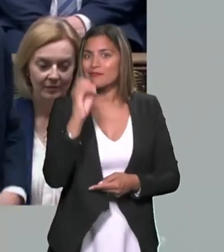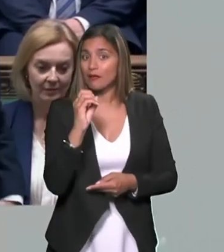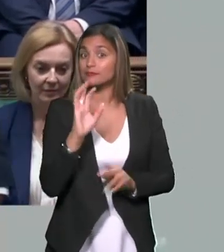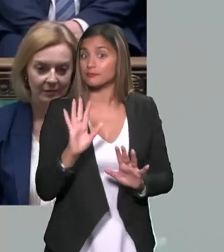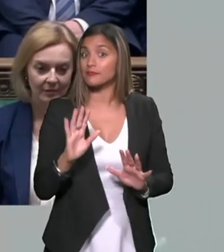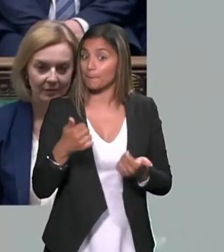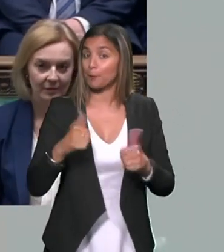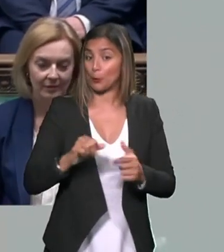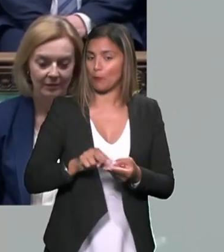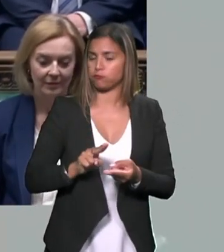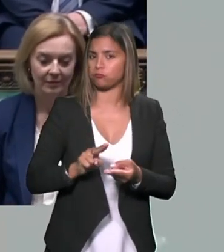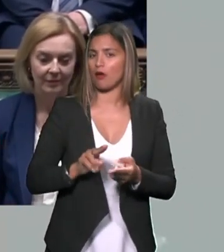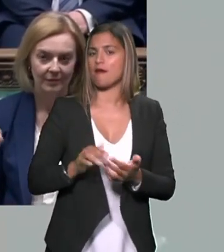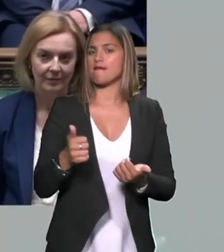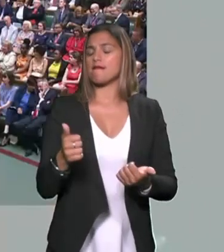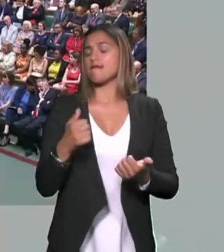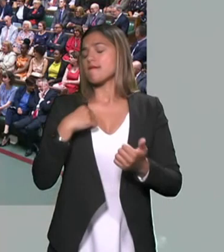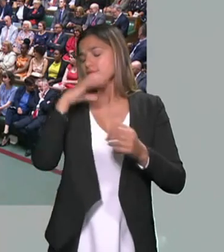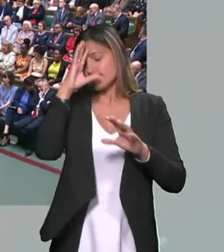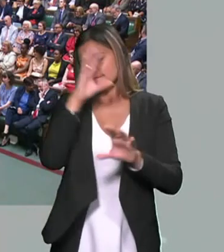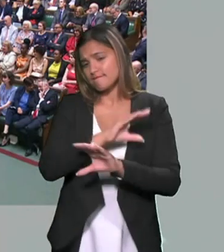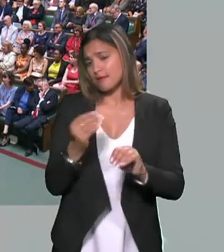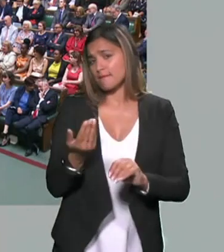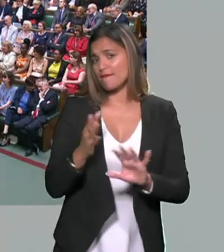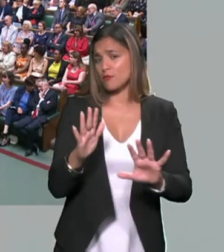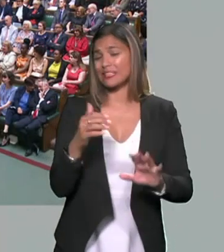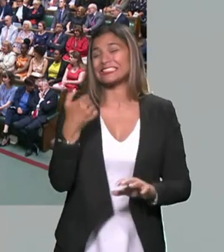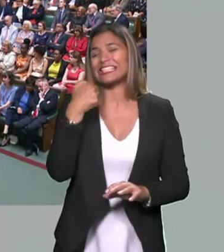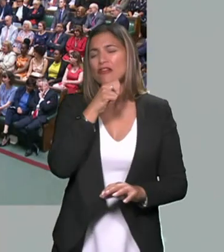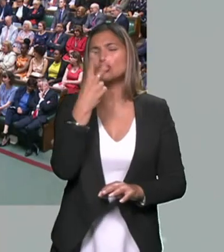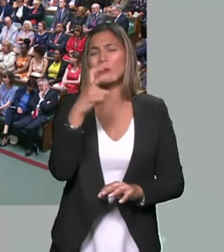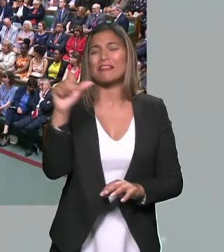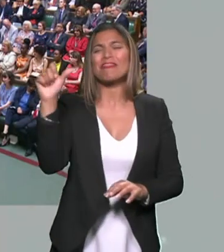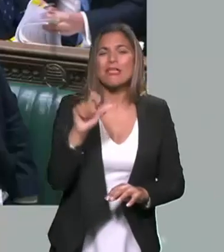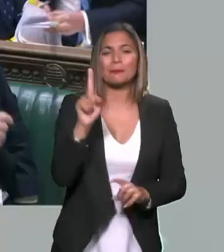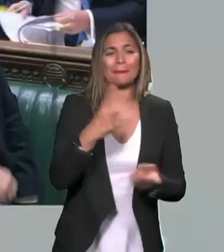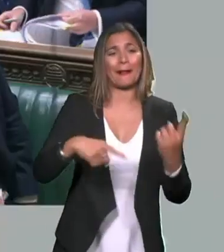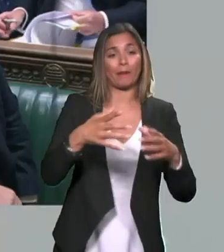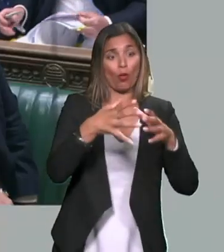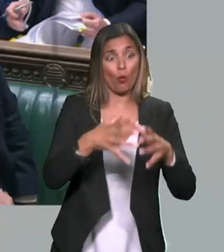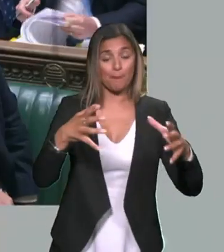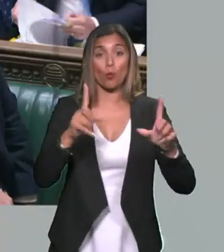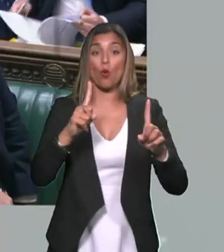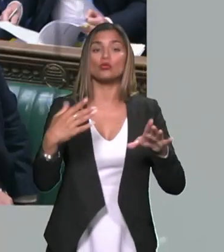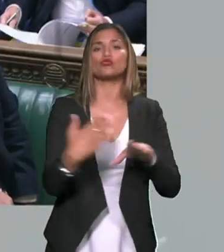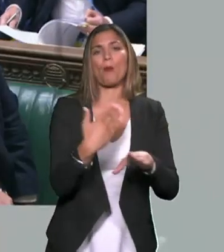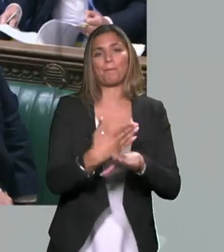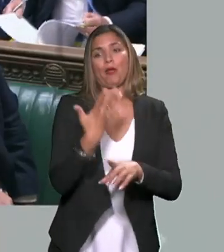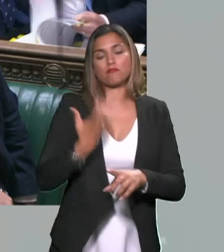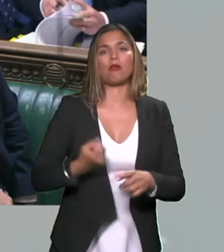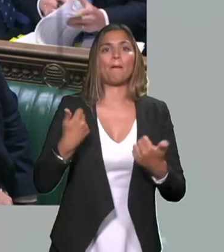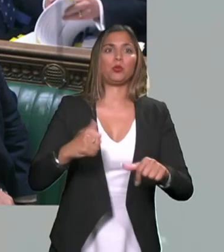have... As I've told you before, Mr. Speaker, 620,000 more people in payroll employment than before the